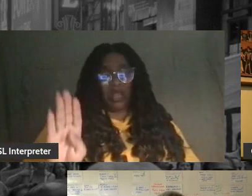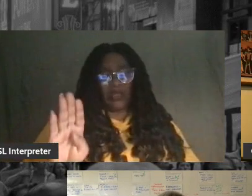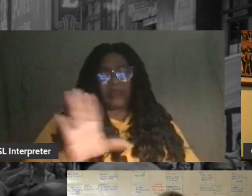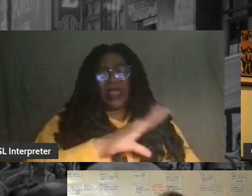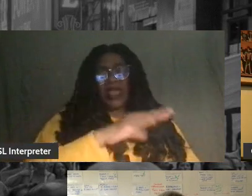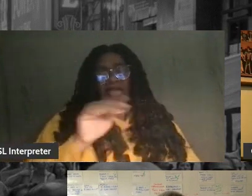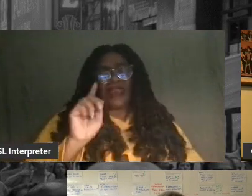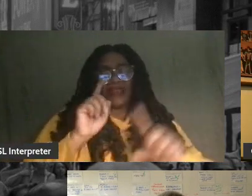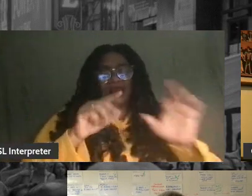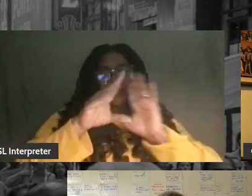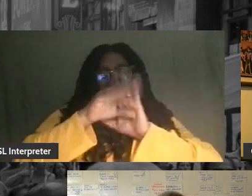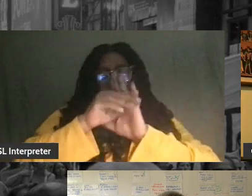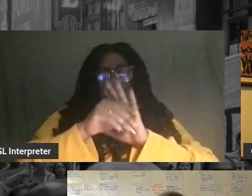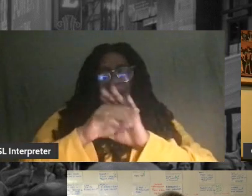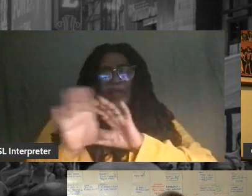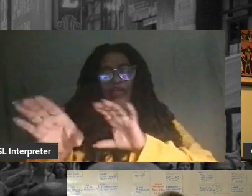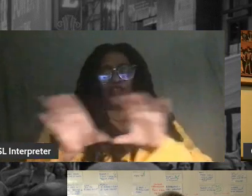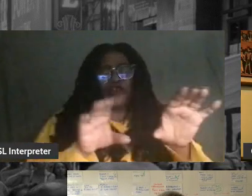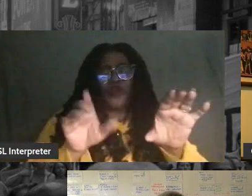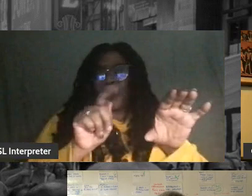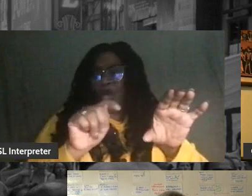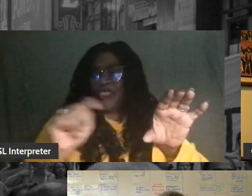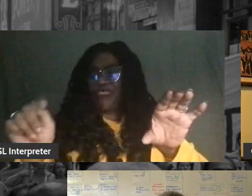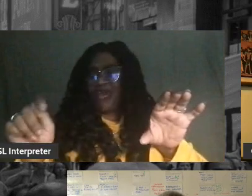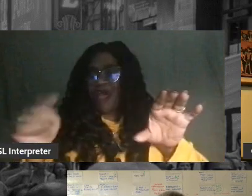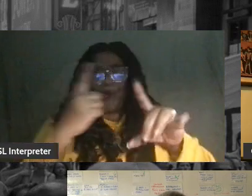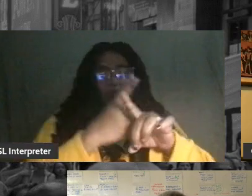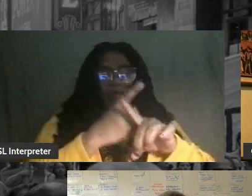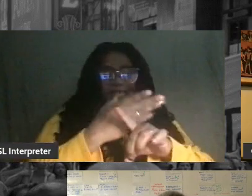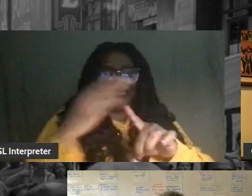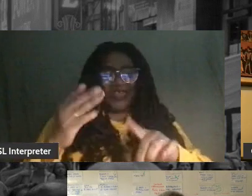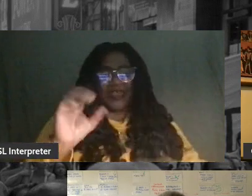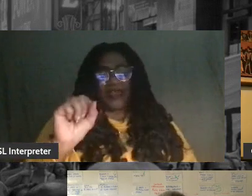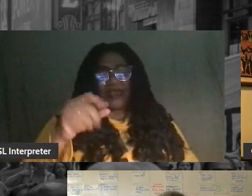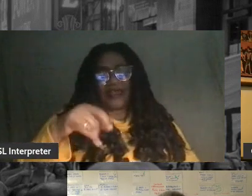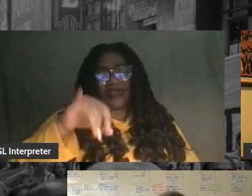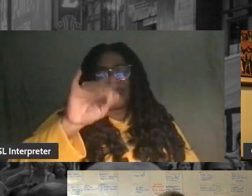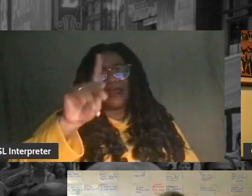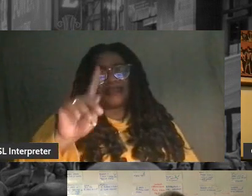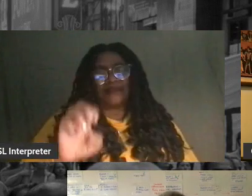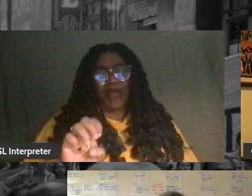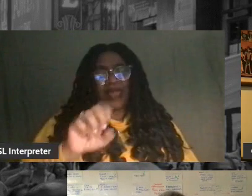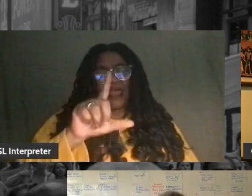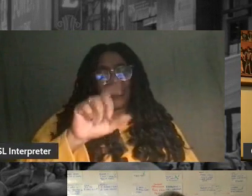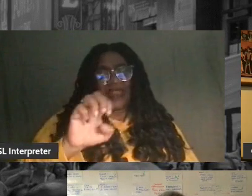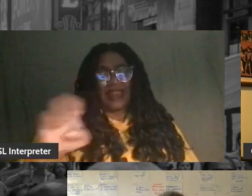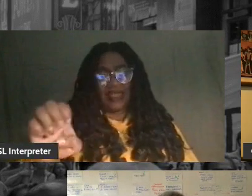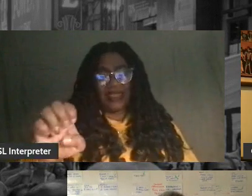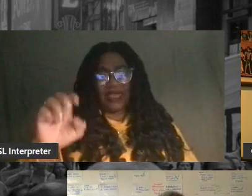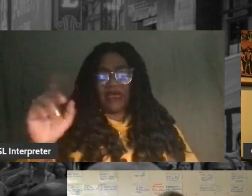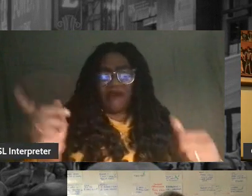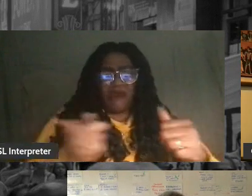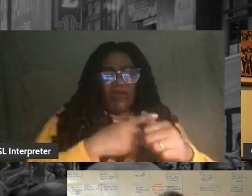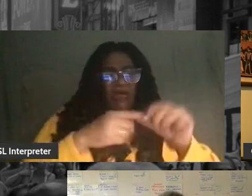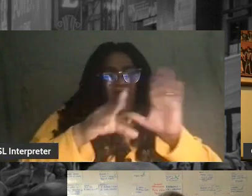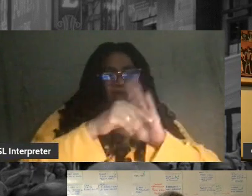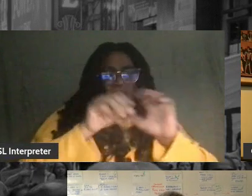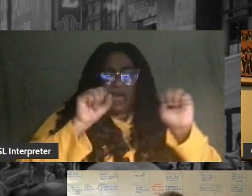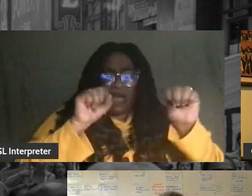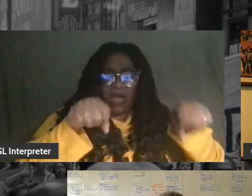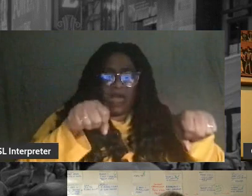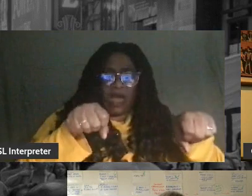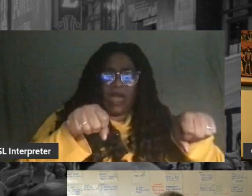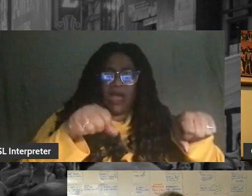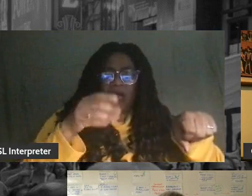see the film Do the Right Thing by Spike Lee. And it was the first film that I watched that really